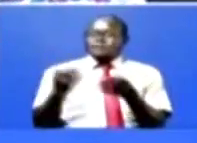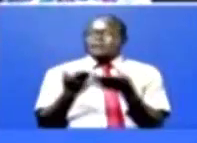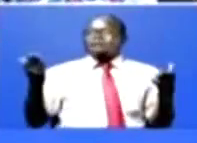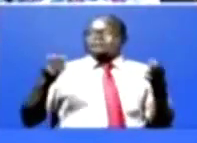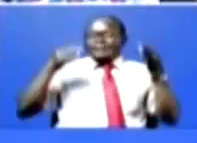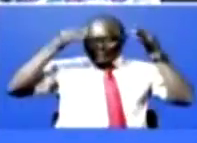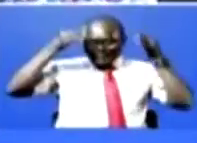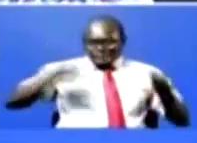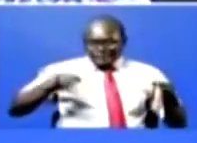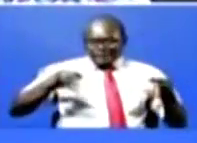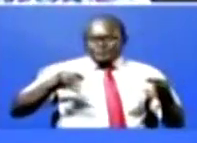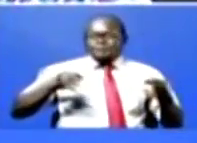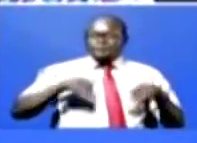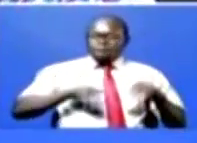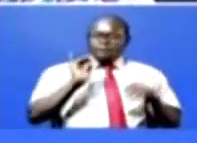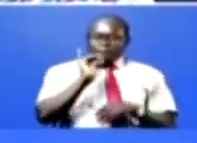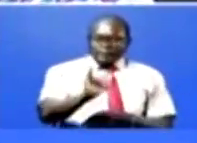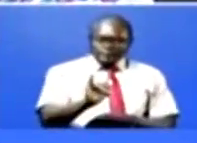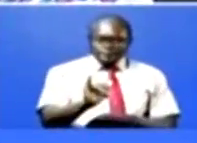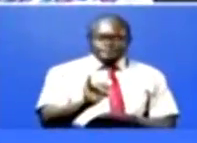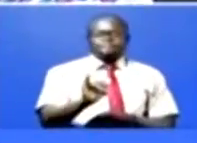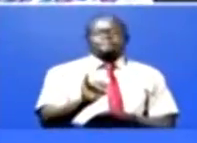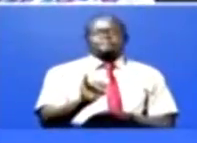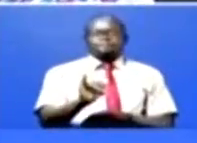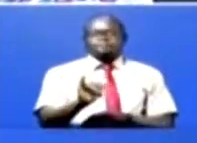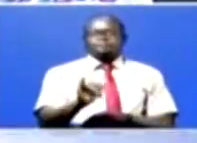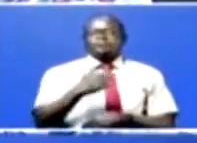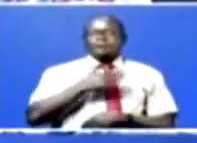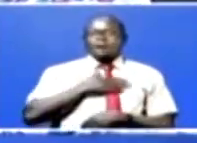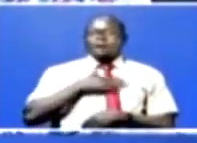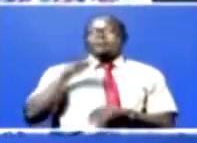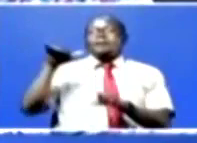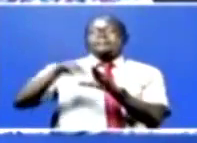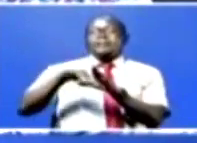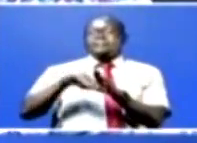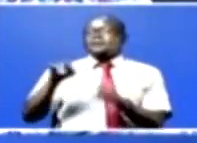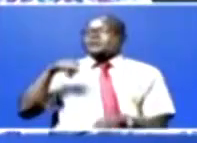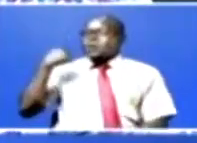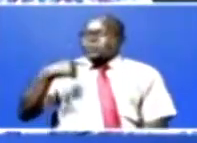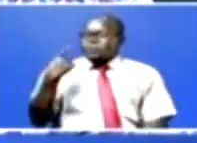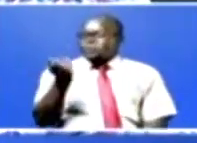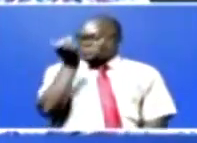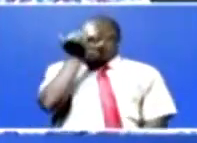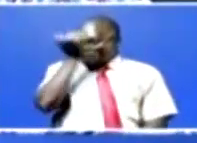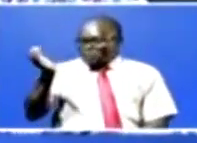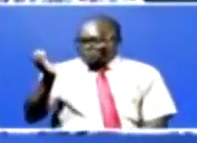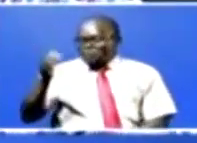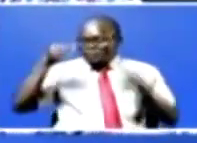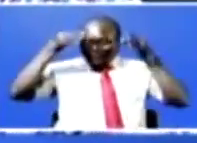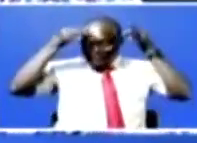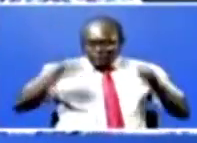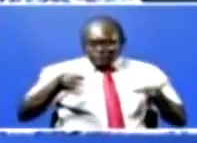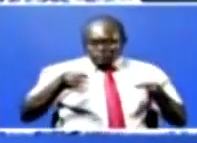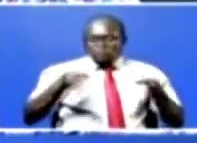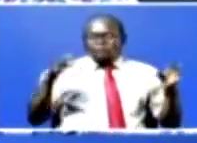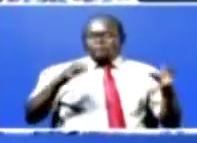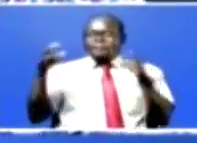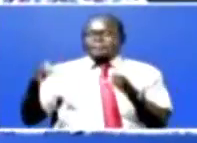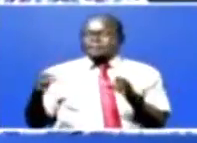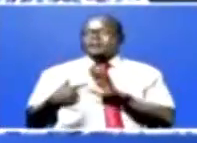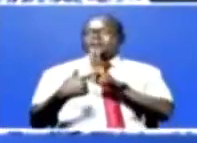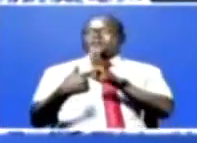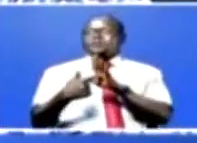take decisions and stick with it. And our members who disregarded the party position